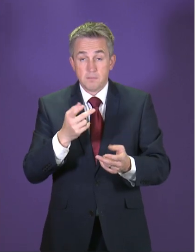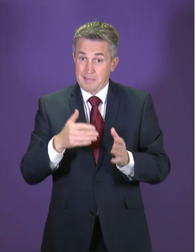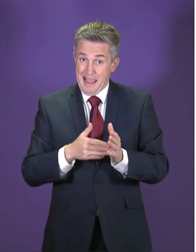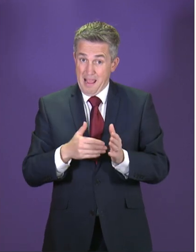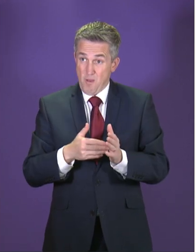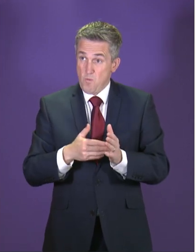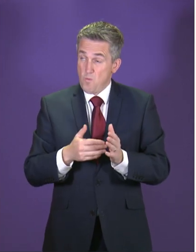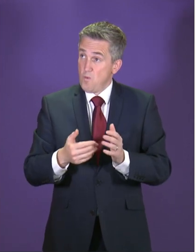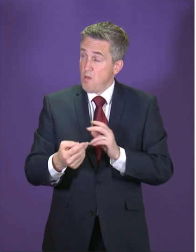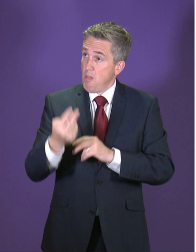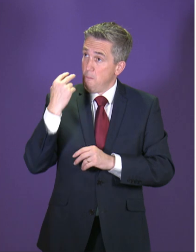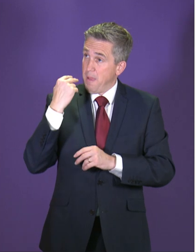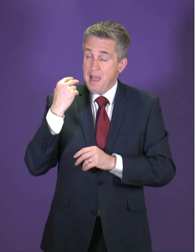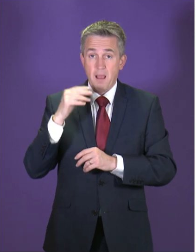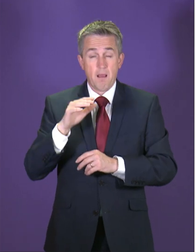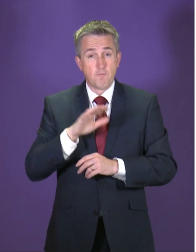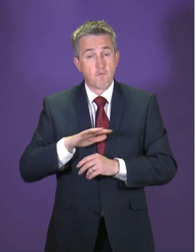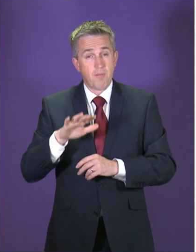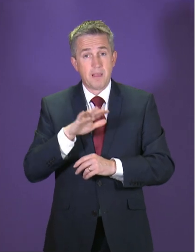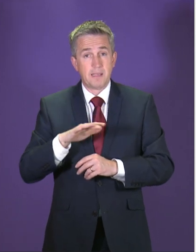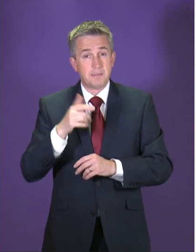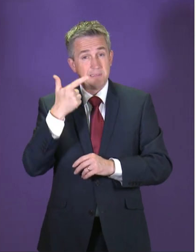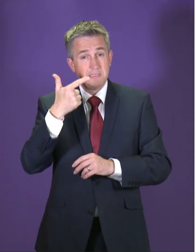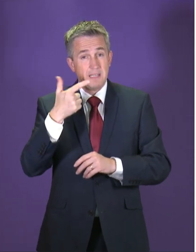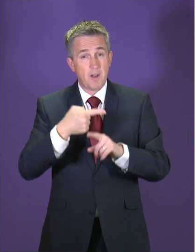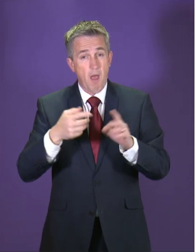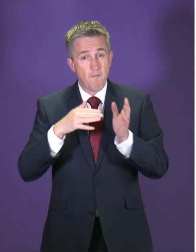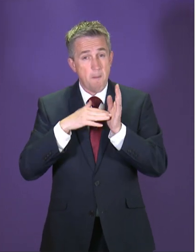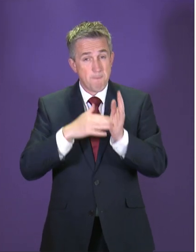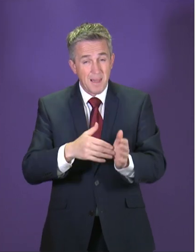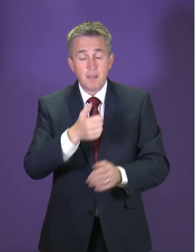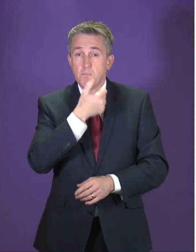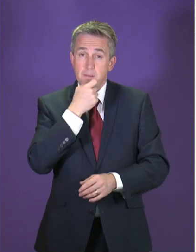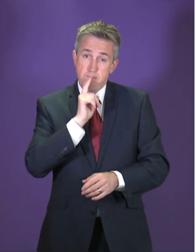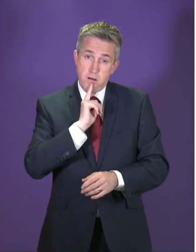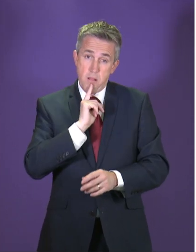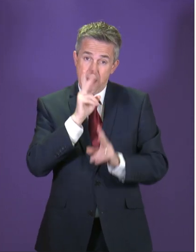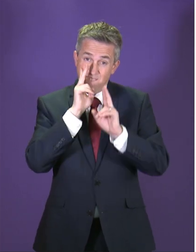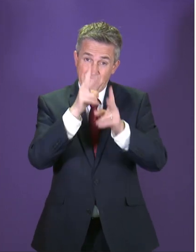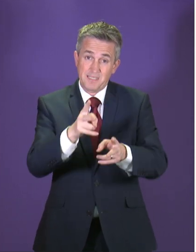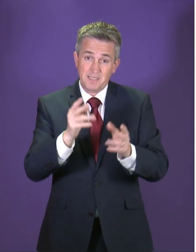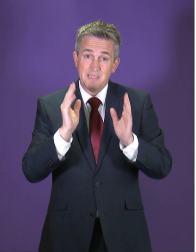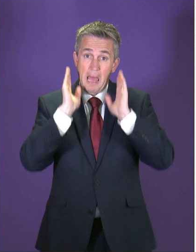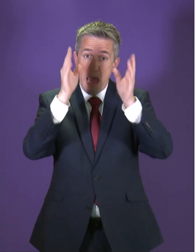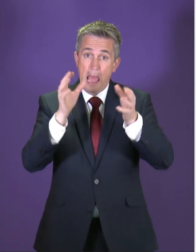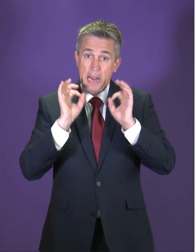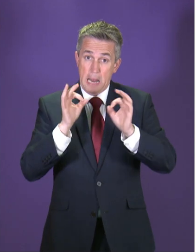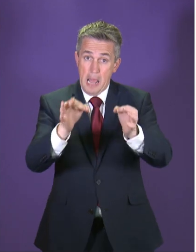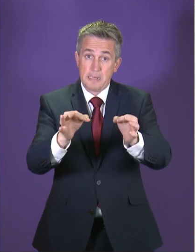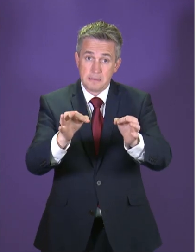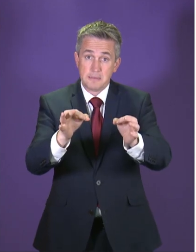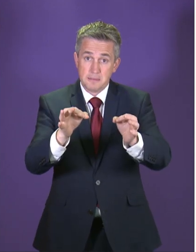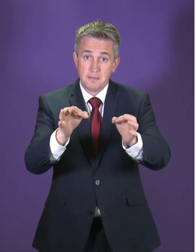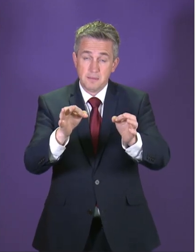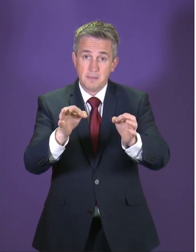understatement. Now that we look back, last year there were more than 7.5 million people that were on the High Line. So the question is,